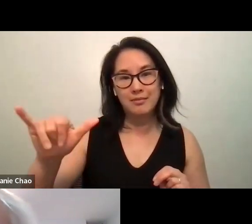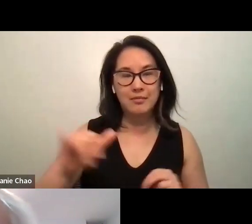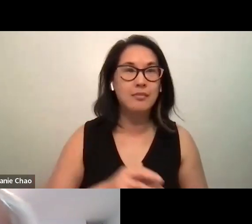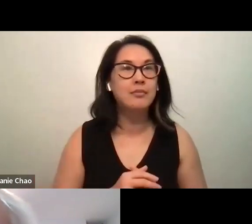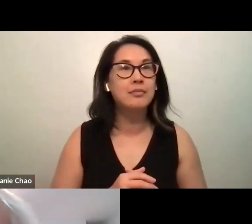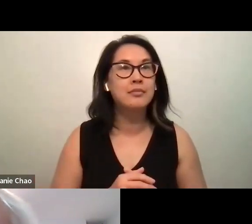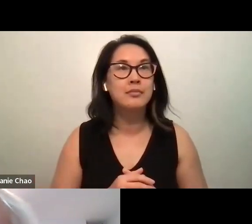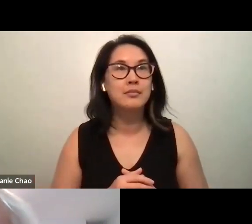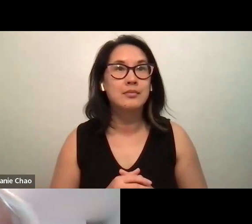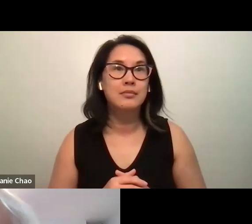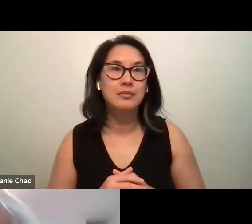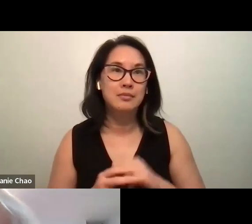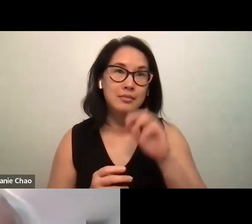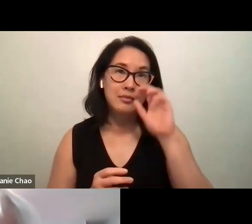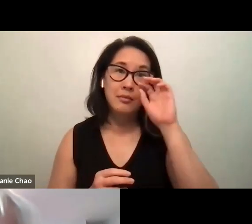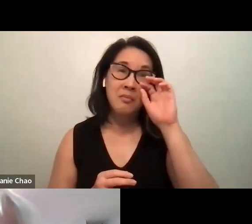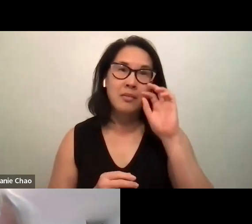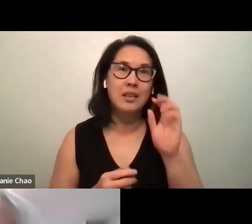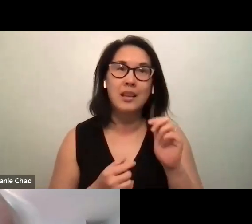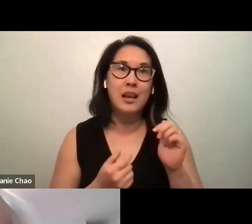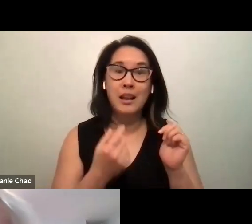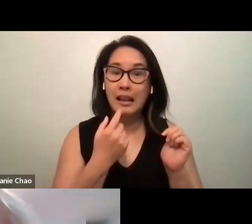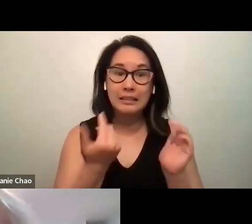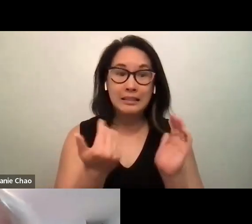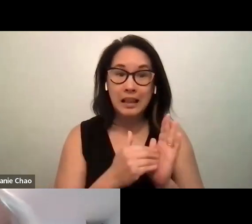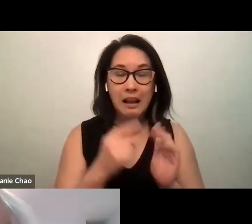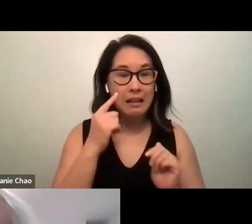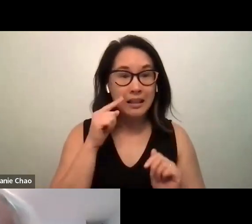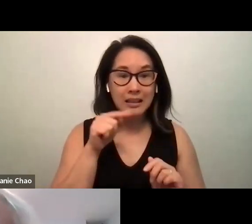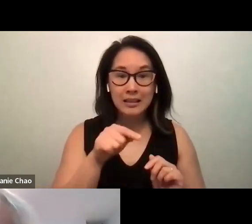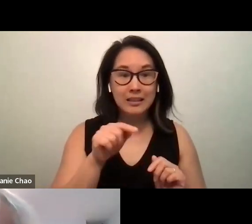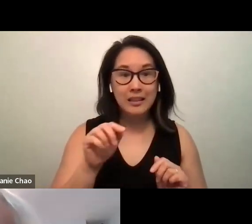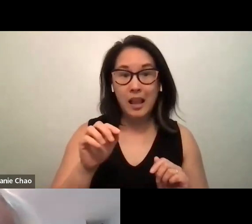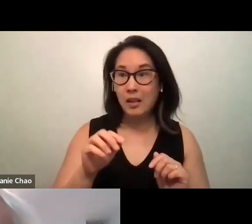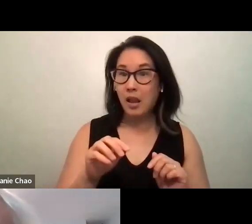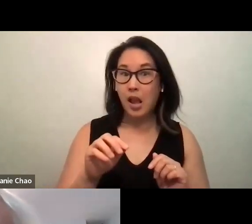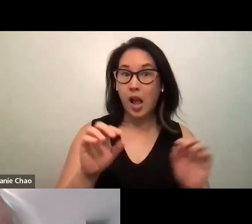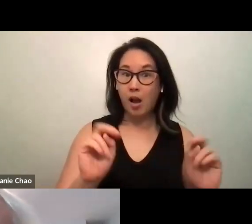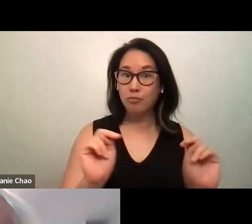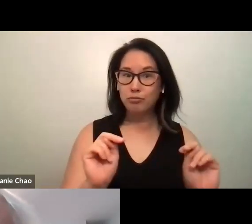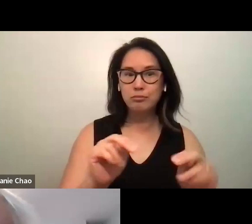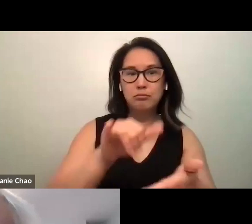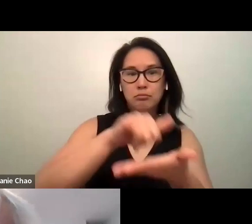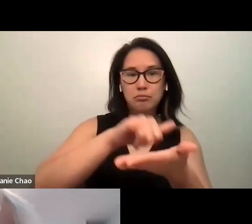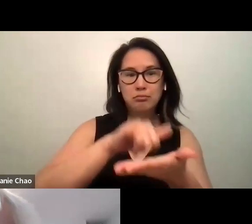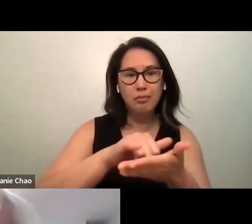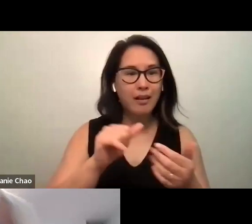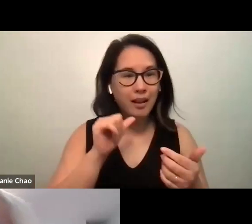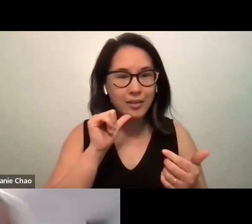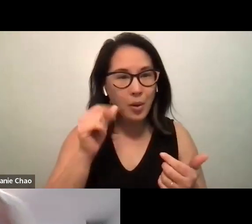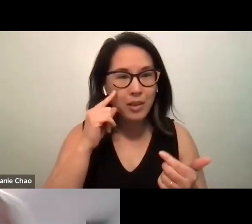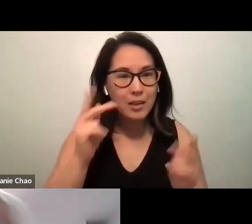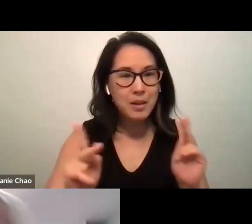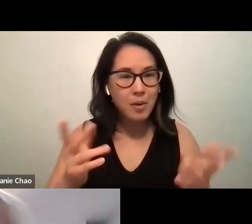mean, I say it all the time. I think objectivity is impossible and maybe not even desirable,